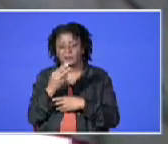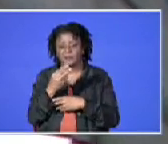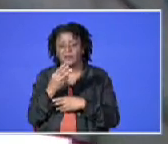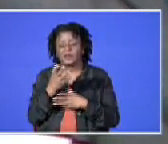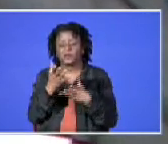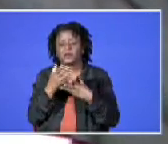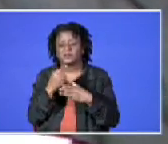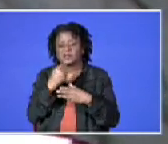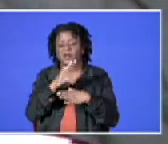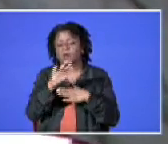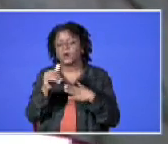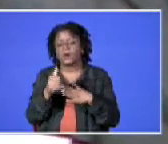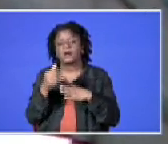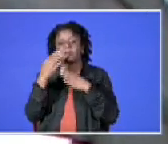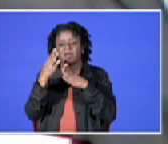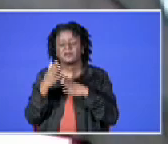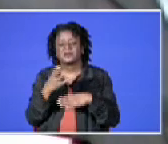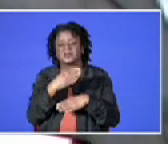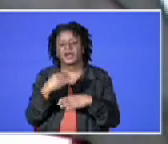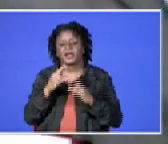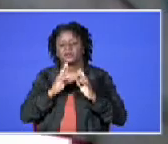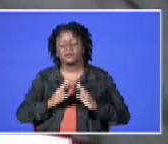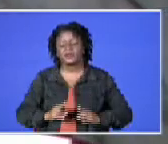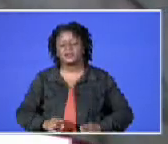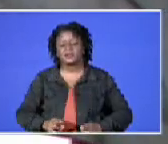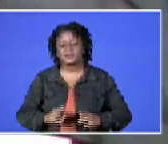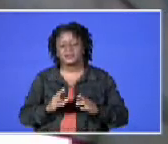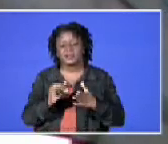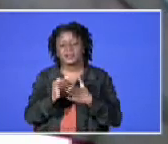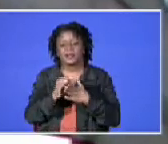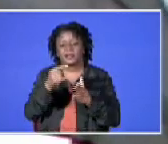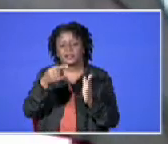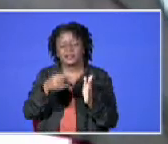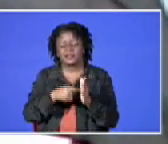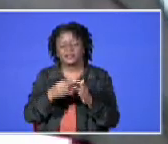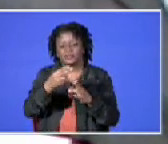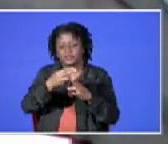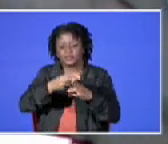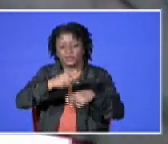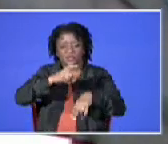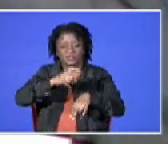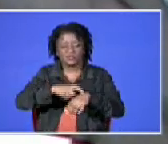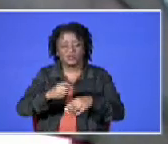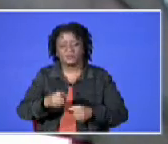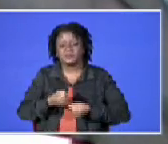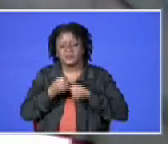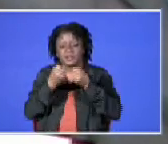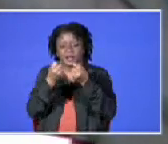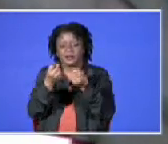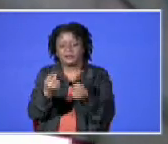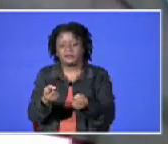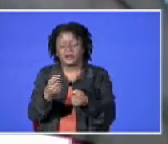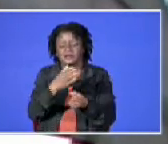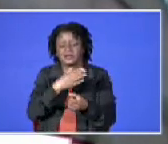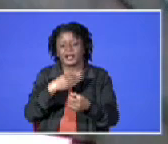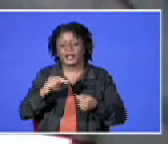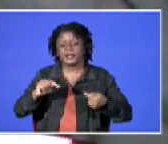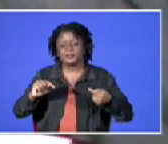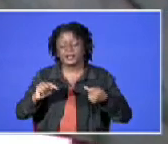all Bahamians and residents, that this short-term sacrifice and